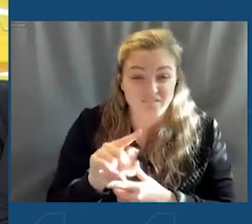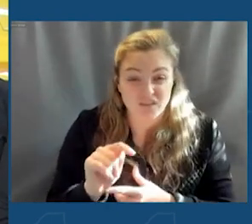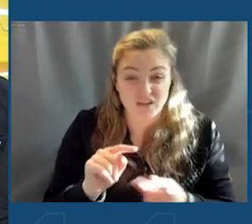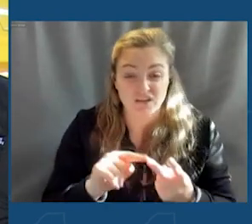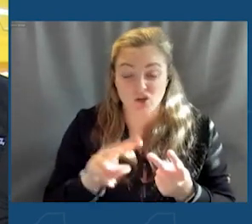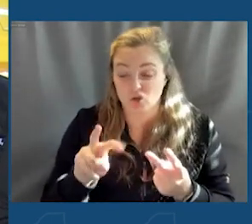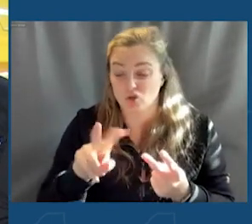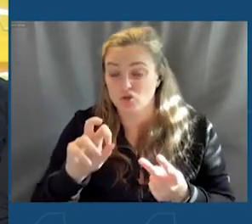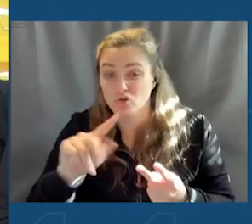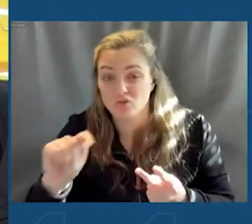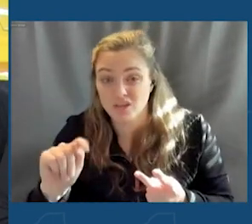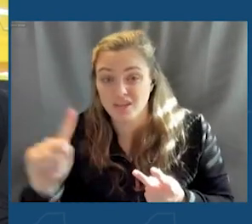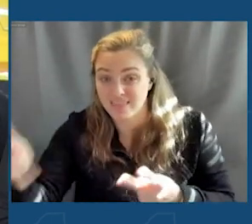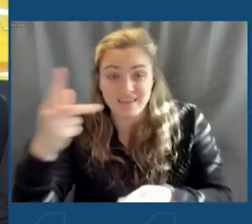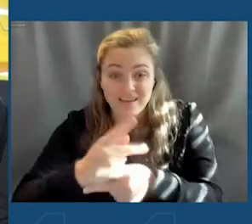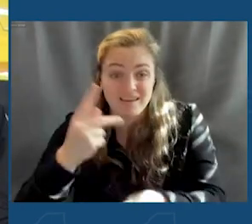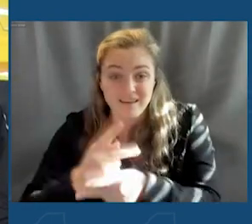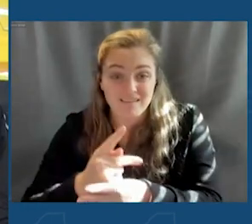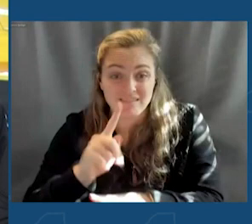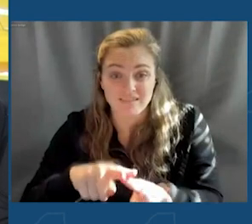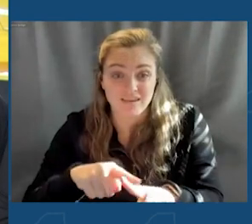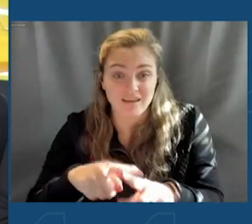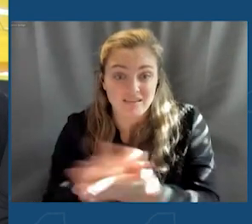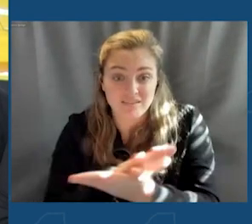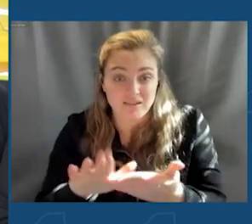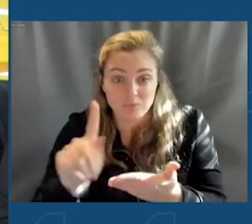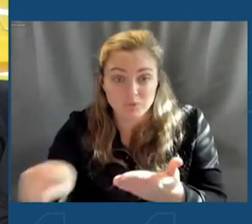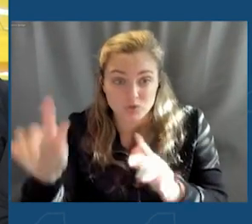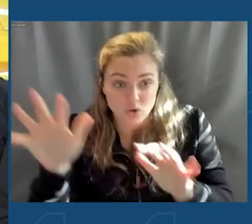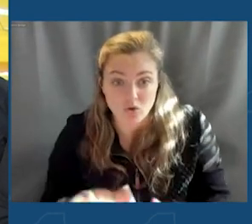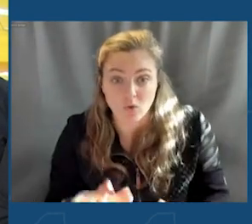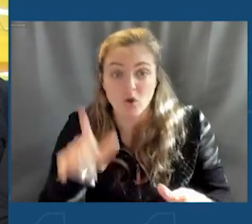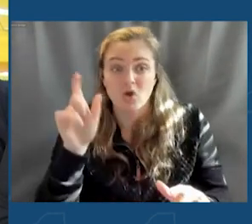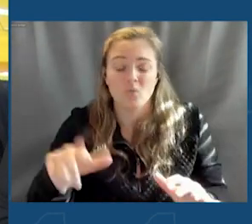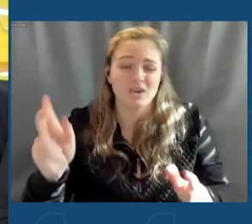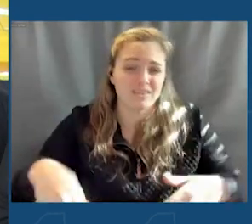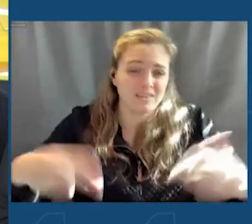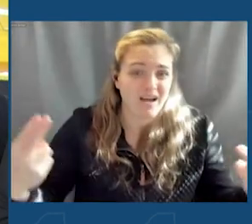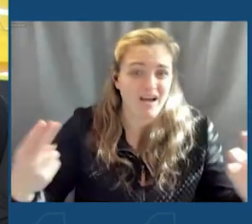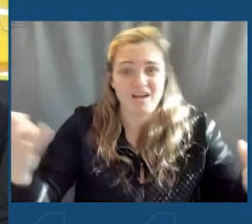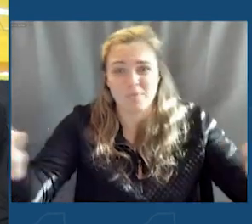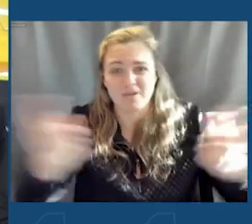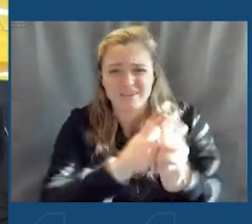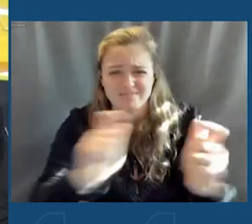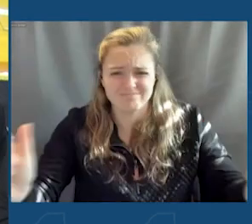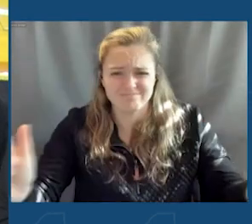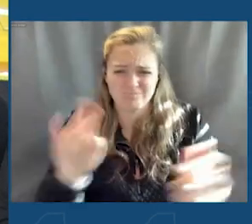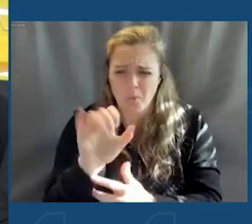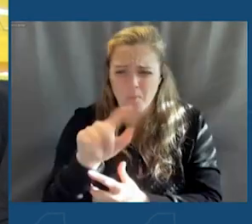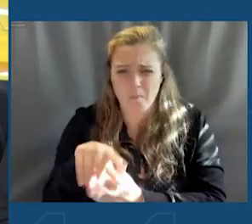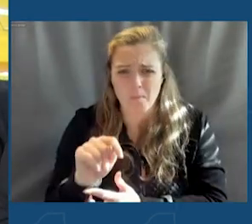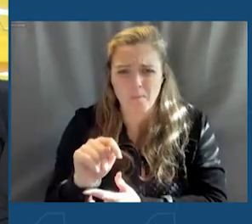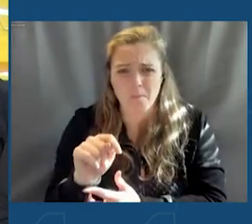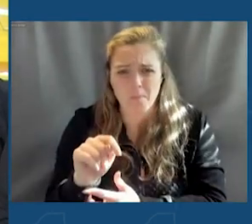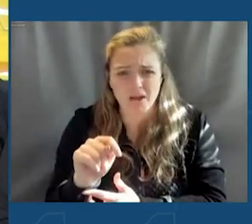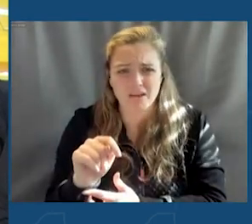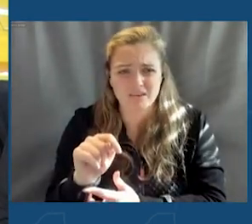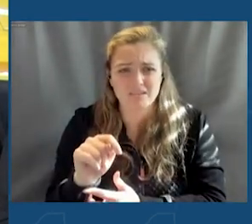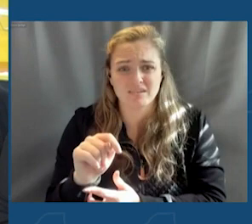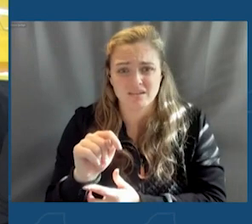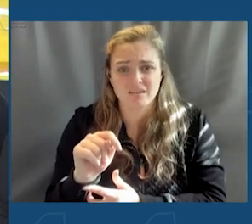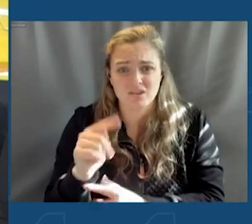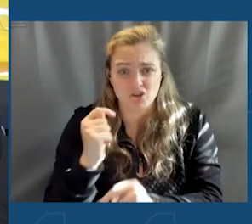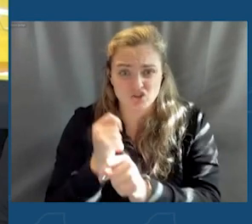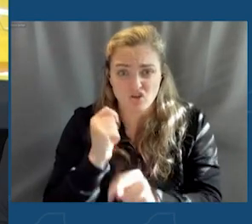the plows can't handle it. We have to come in with the high lifts in the bucket trucks and lift the snow, as we saw 8 years